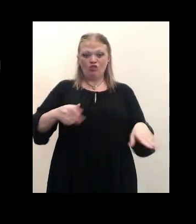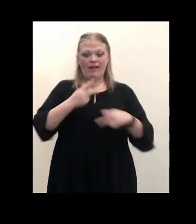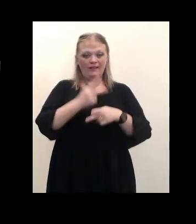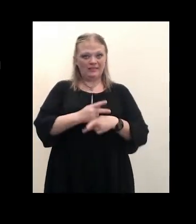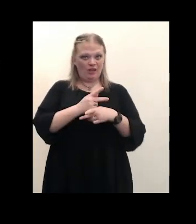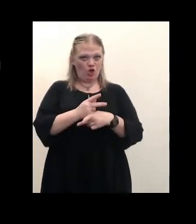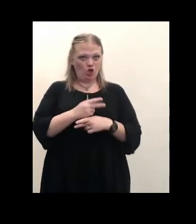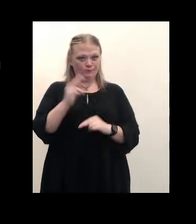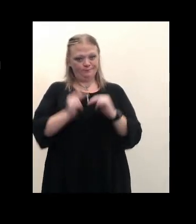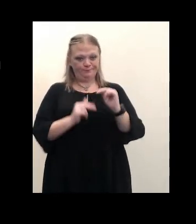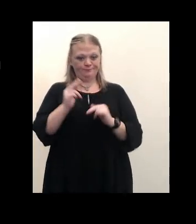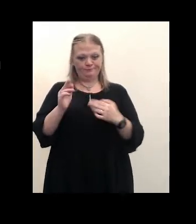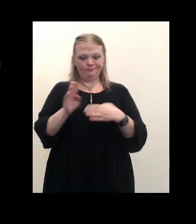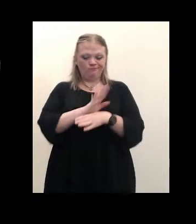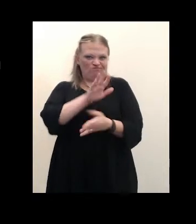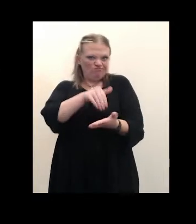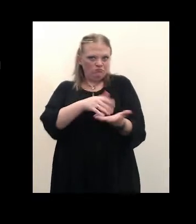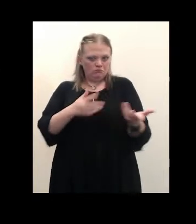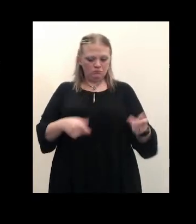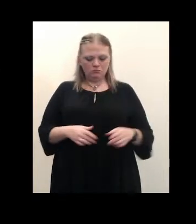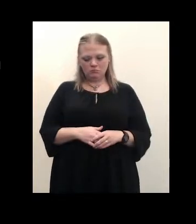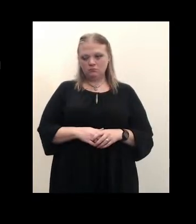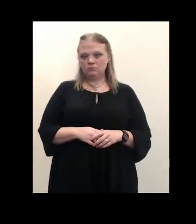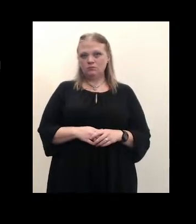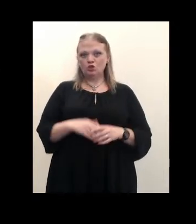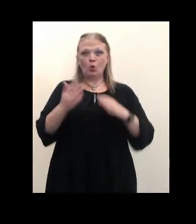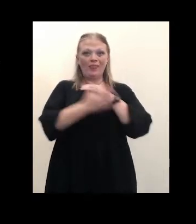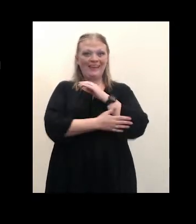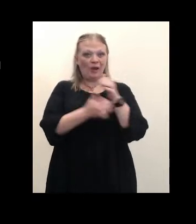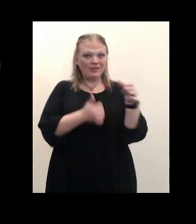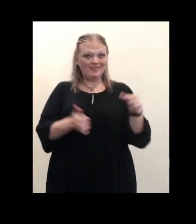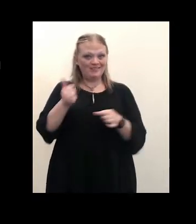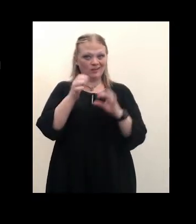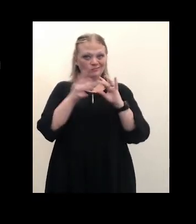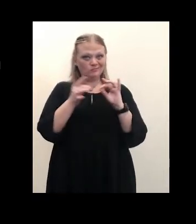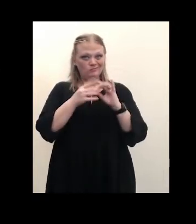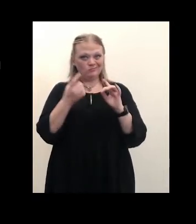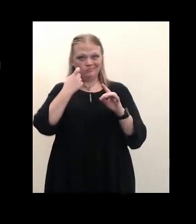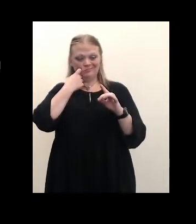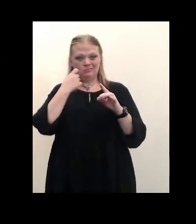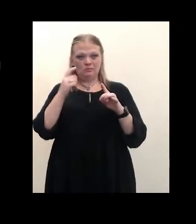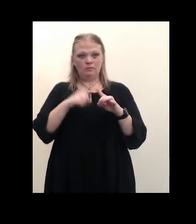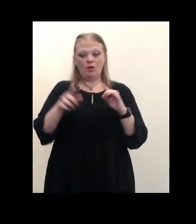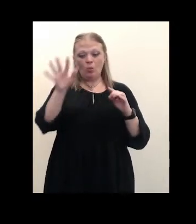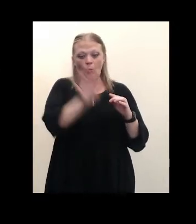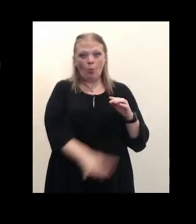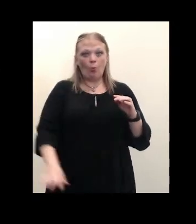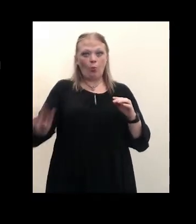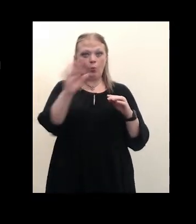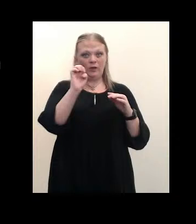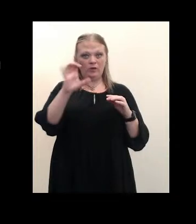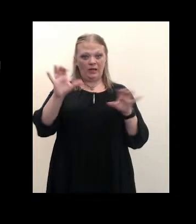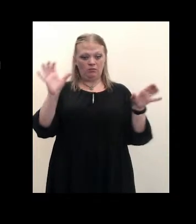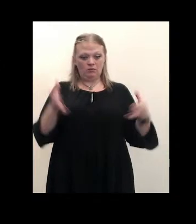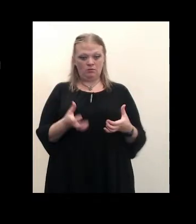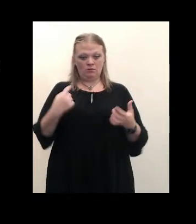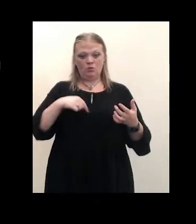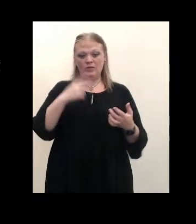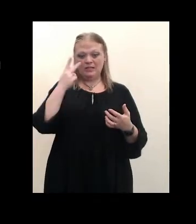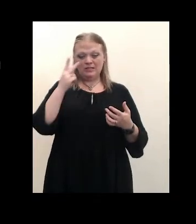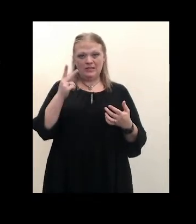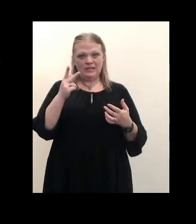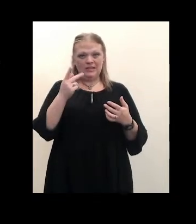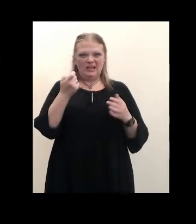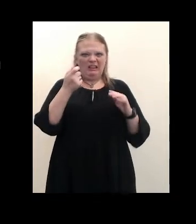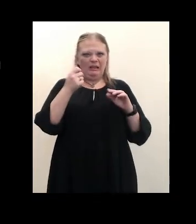So as the county executive mentioned earlier, although among the entire Erie County population, we're seeing a slight decline in the